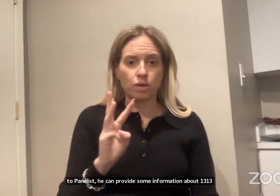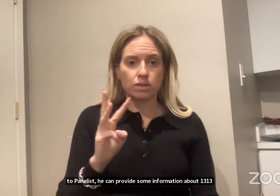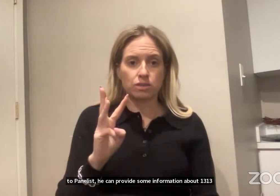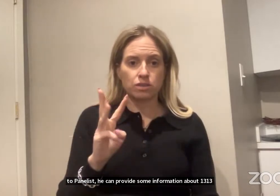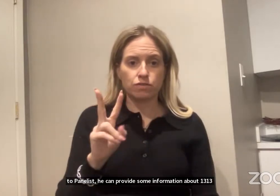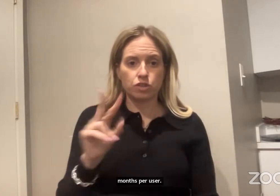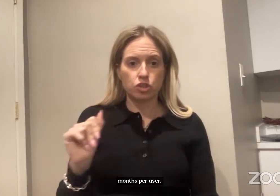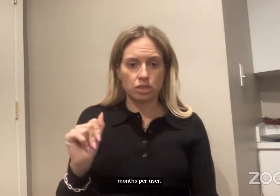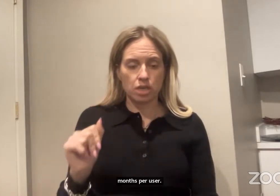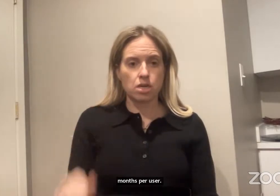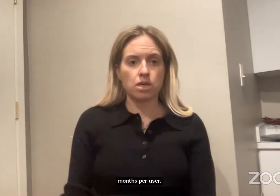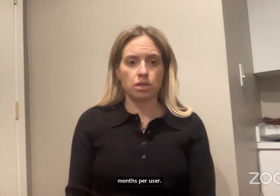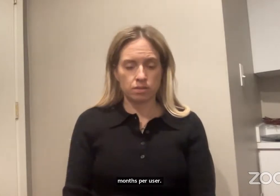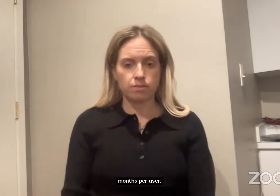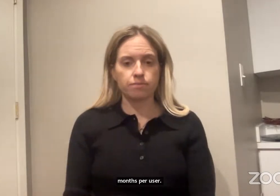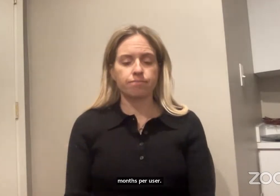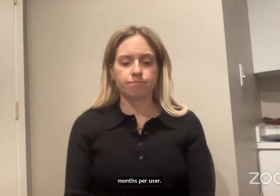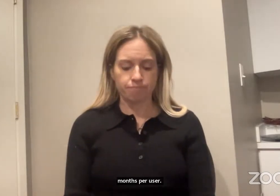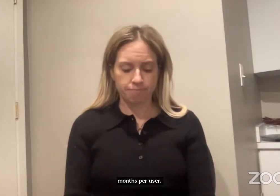Okay.